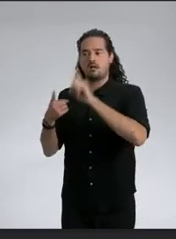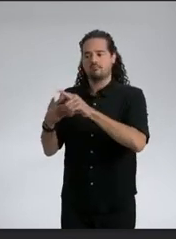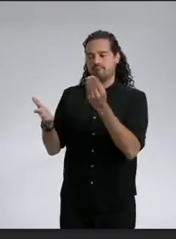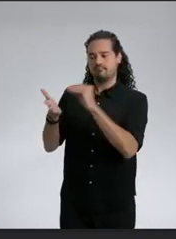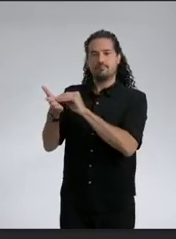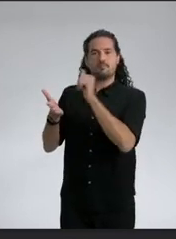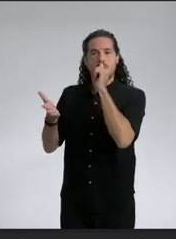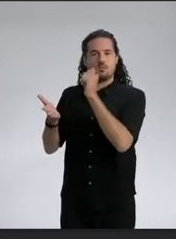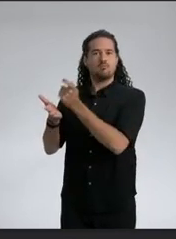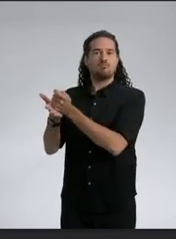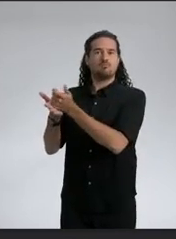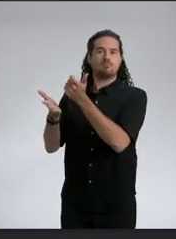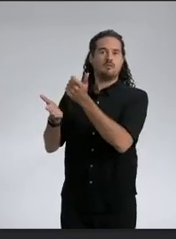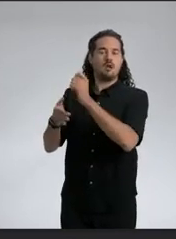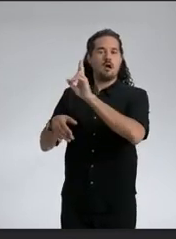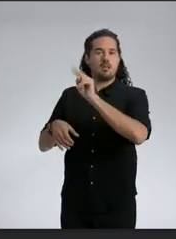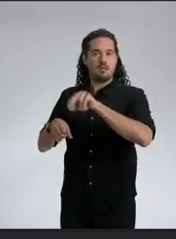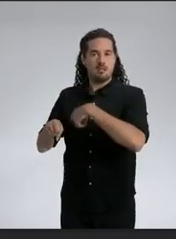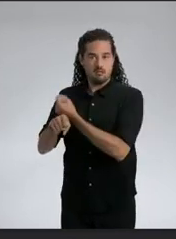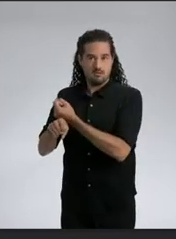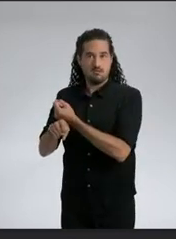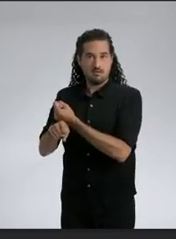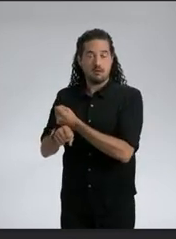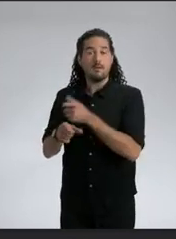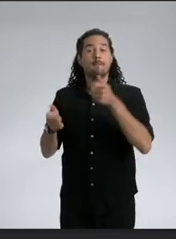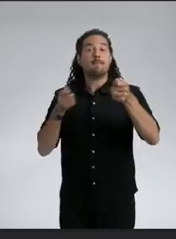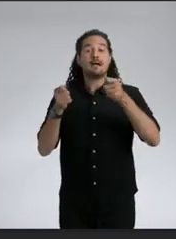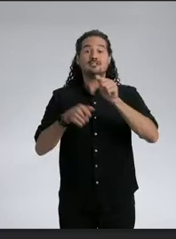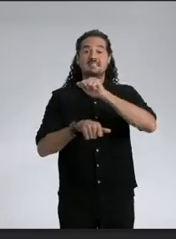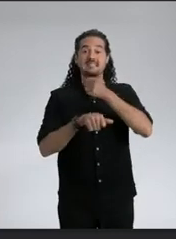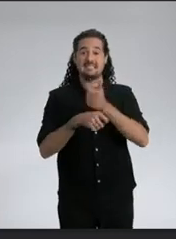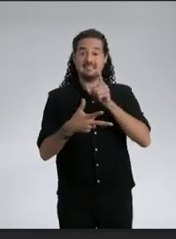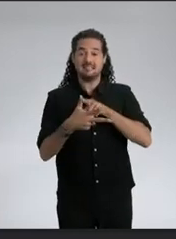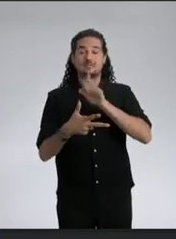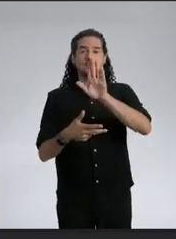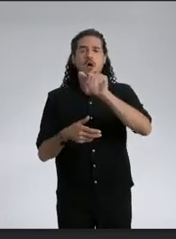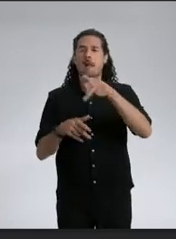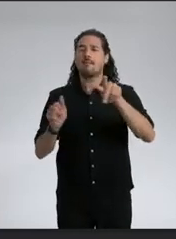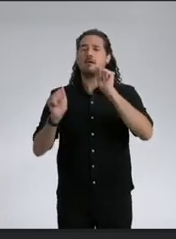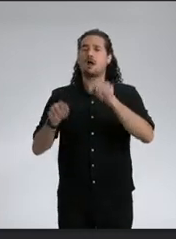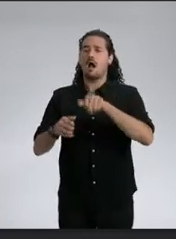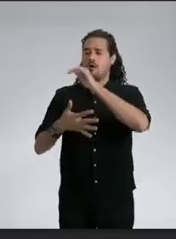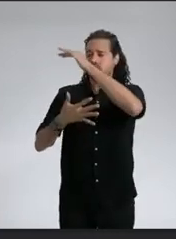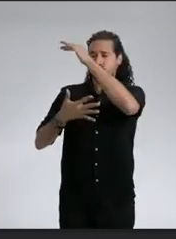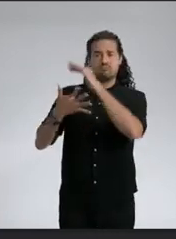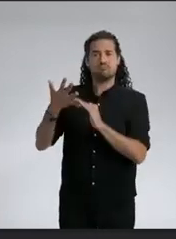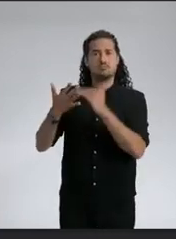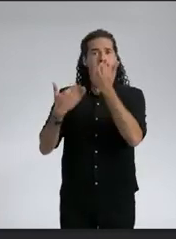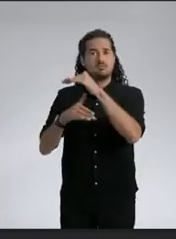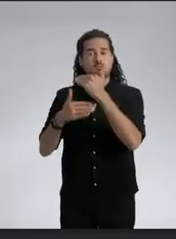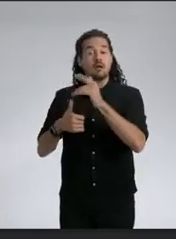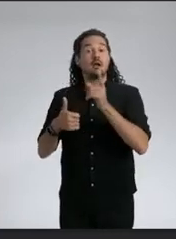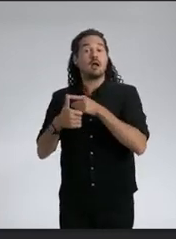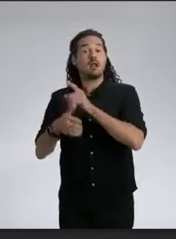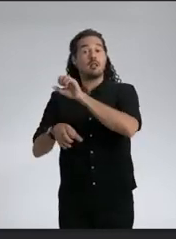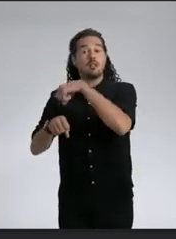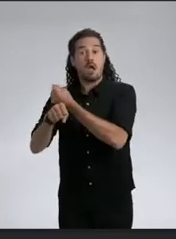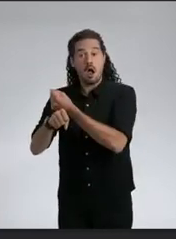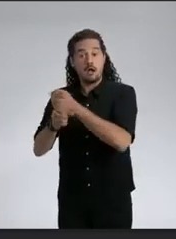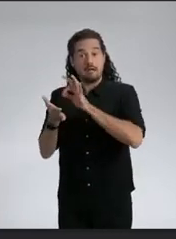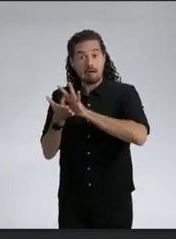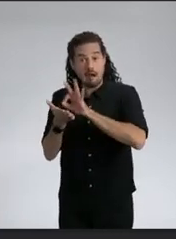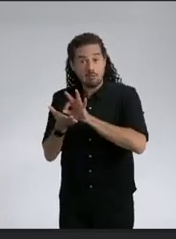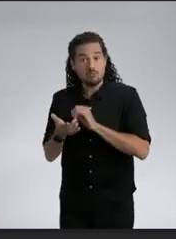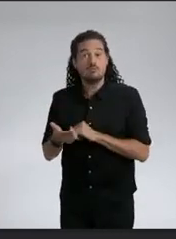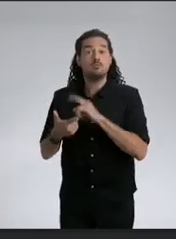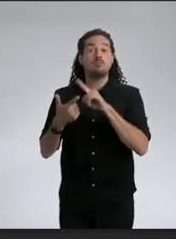otherwise. With managed settings, your app can set a number of restrictions like locking accounts in place, preventing a password